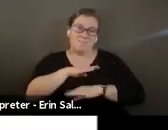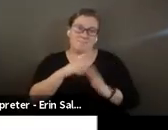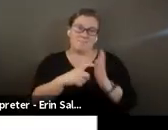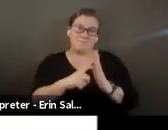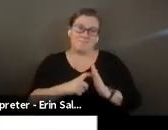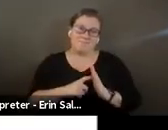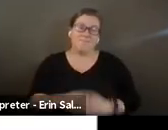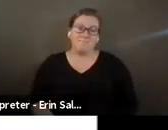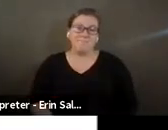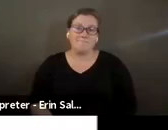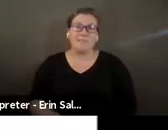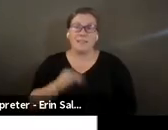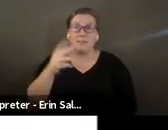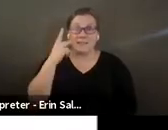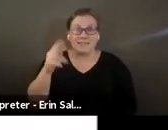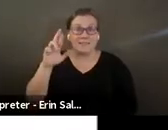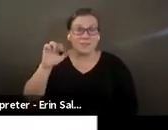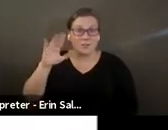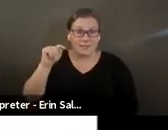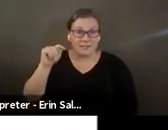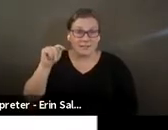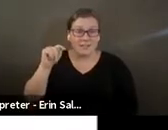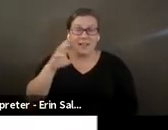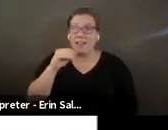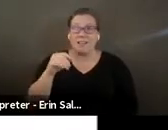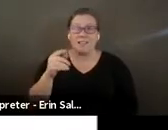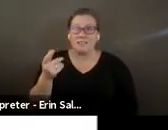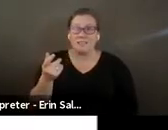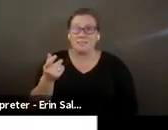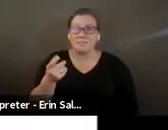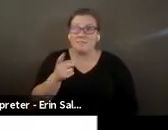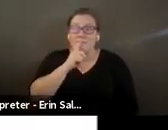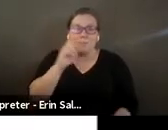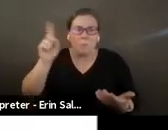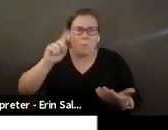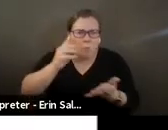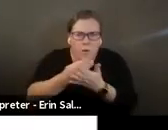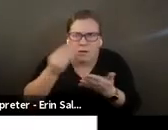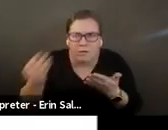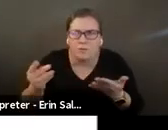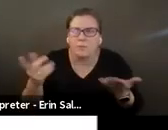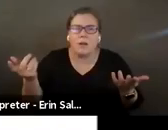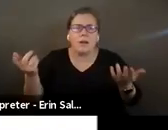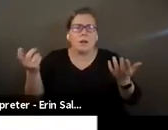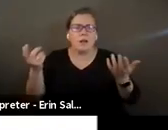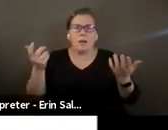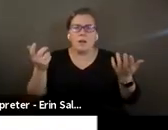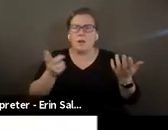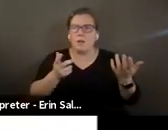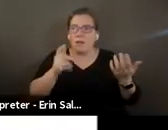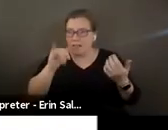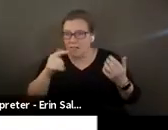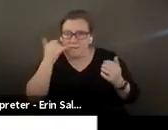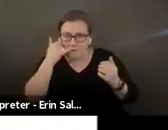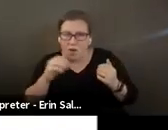we look at the receipt and we can't see where this phone was purchased and we can't see that the phone is